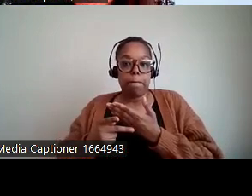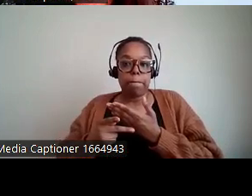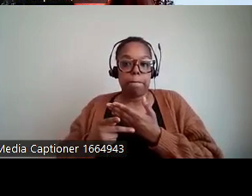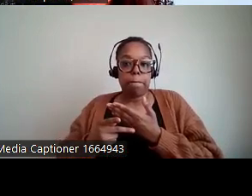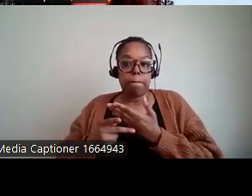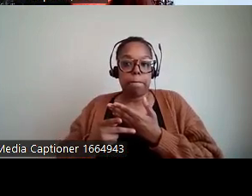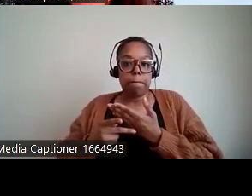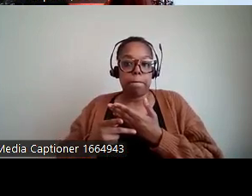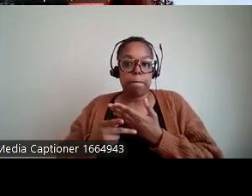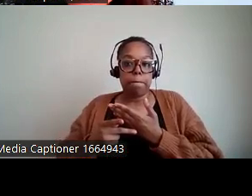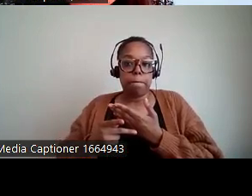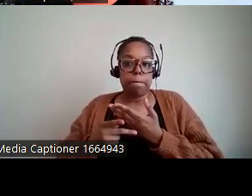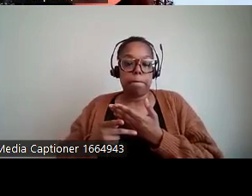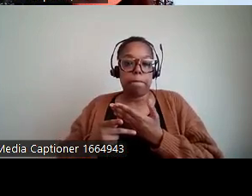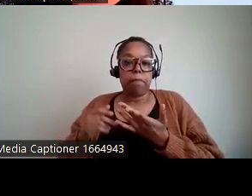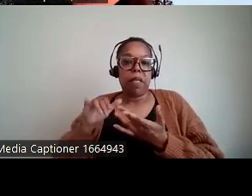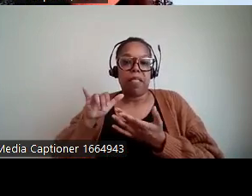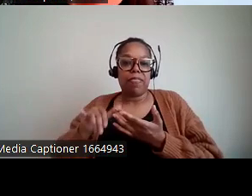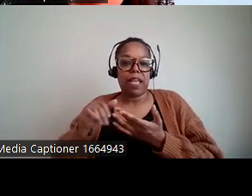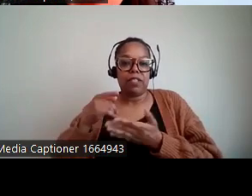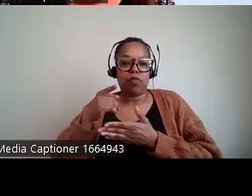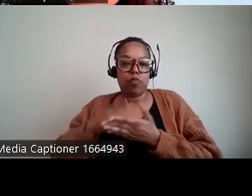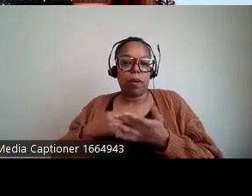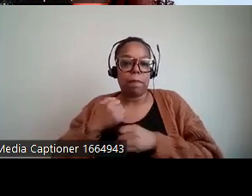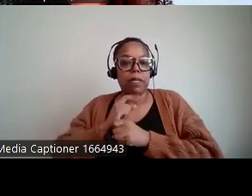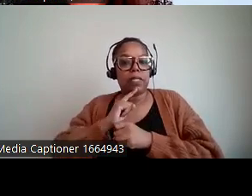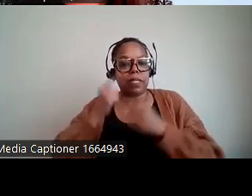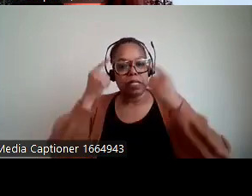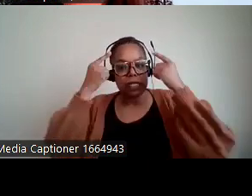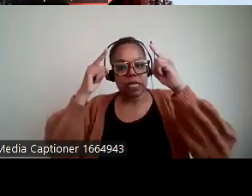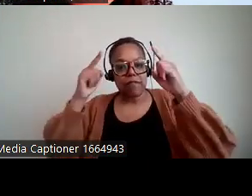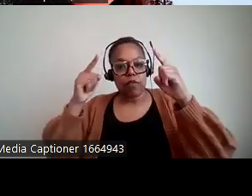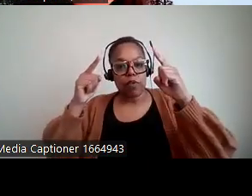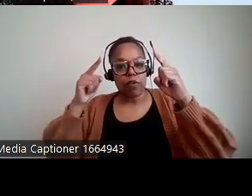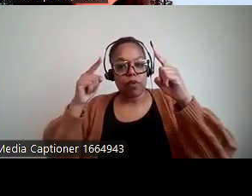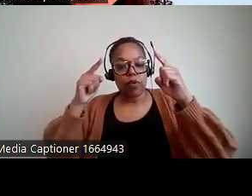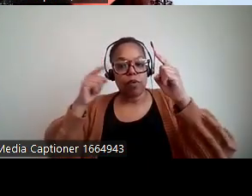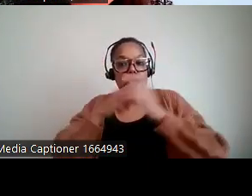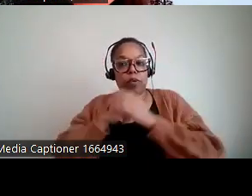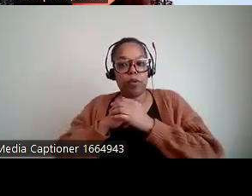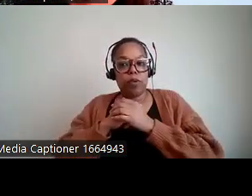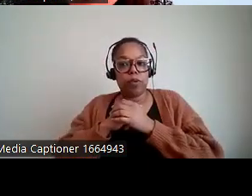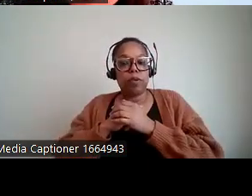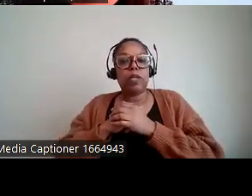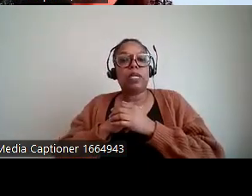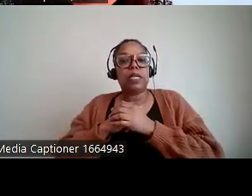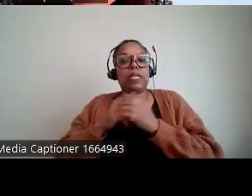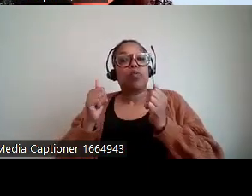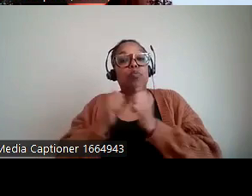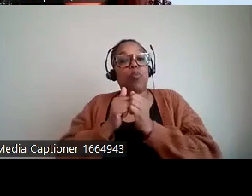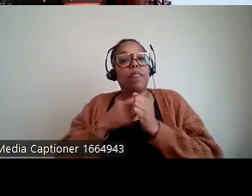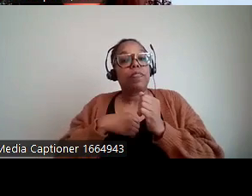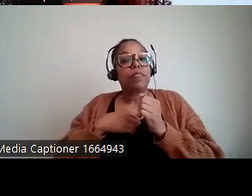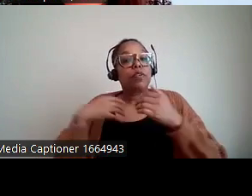that is really what makes it successful. Our success lies in our strong community partnerships